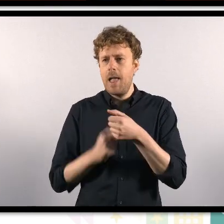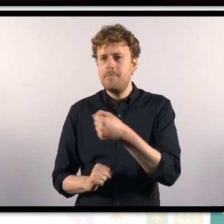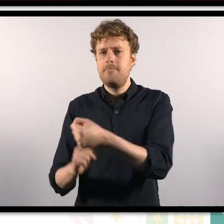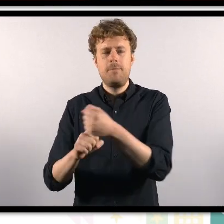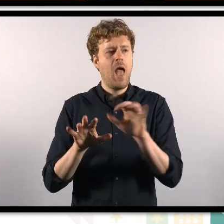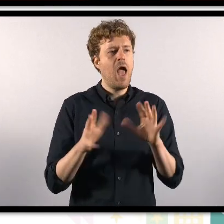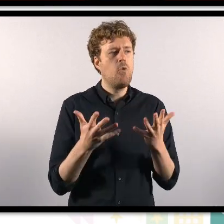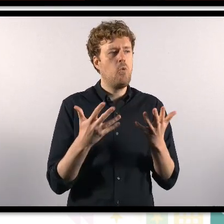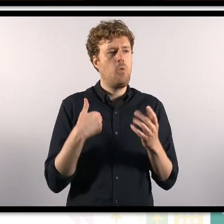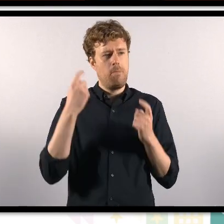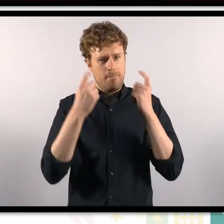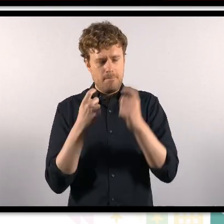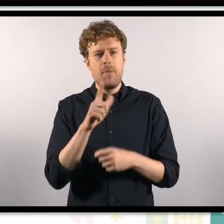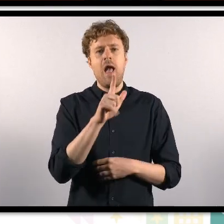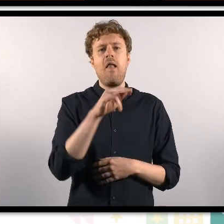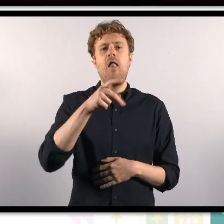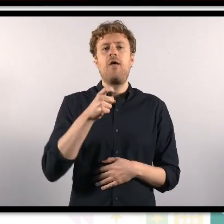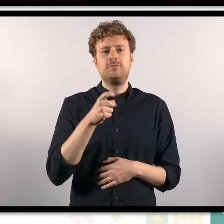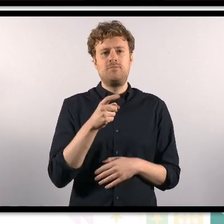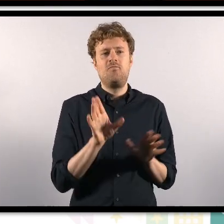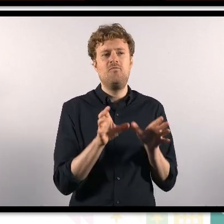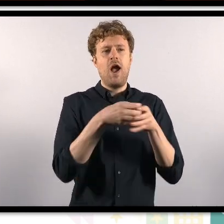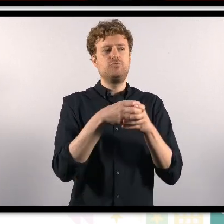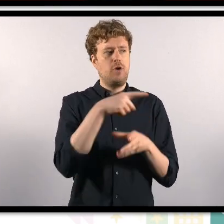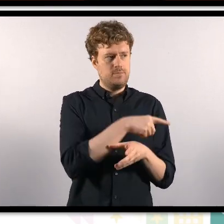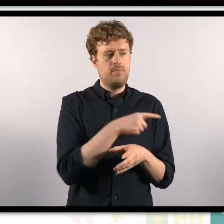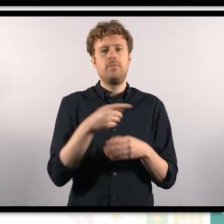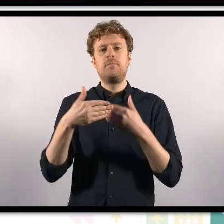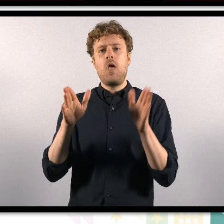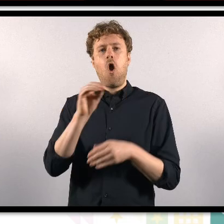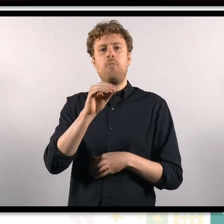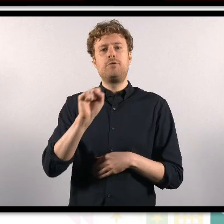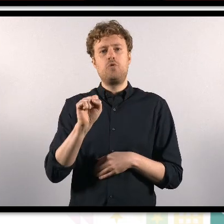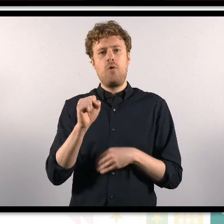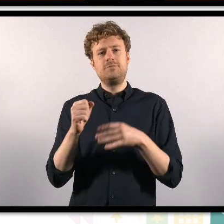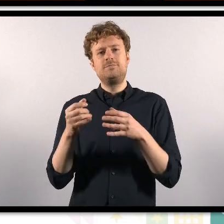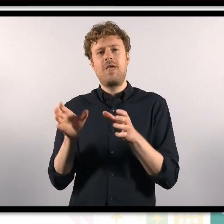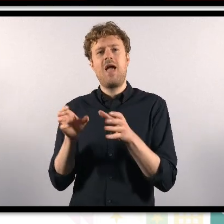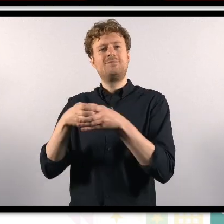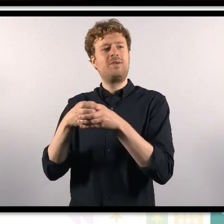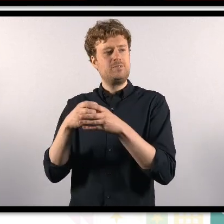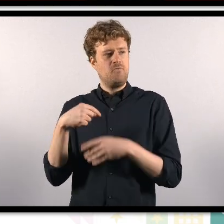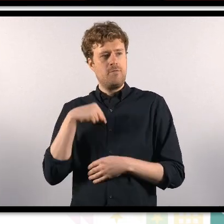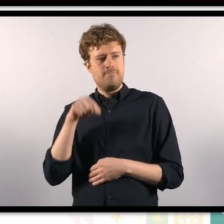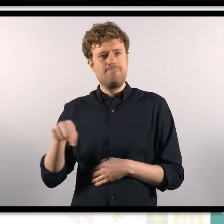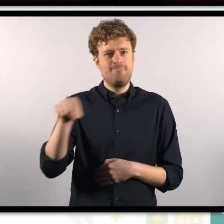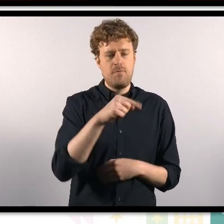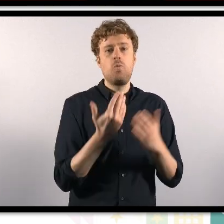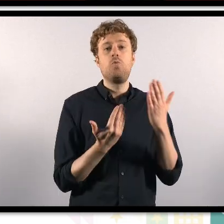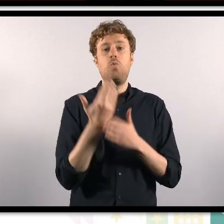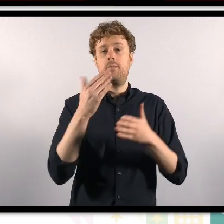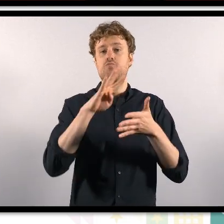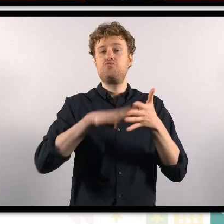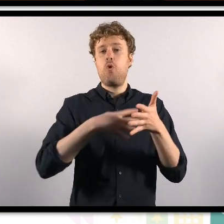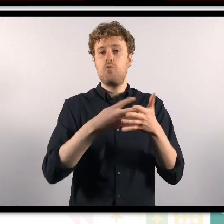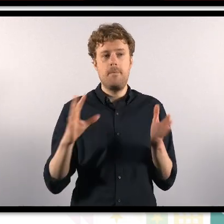for enterprises to try to figure out how to navigate open source usage, some of the crazy upcoming regulations that are coming, how to deal with licensing